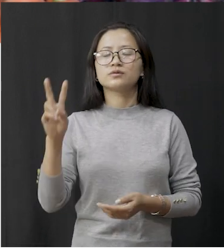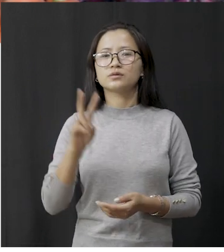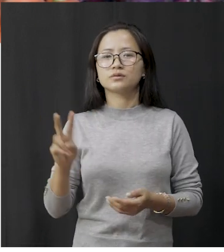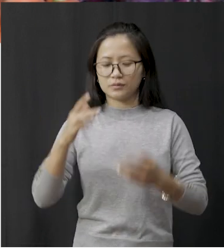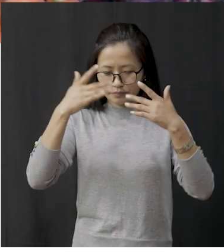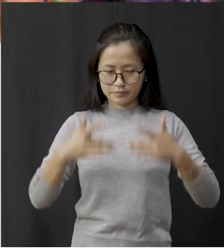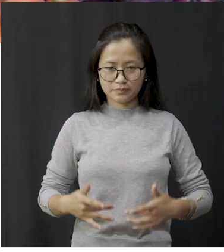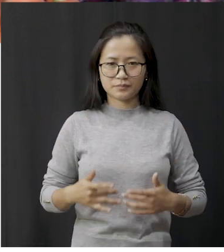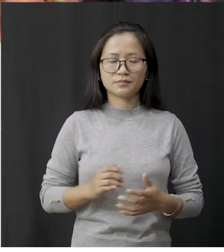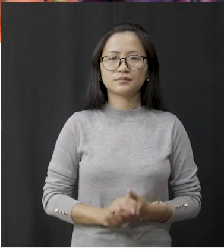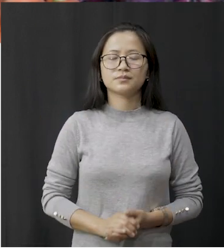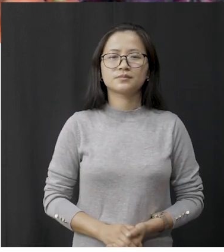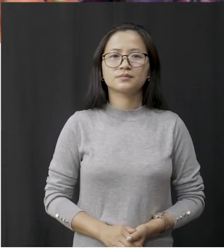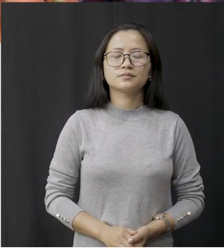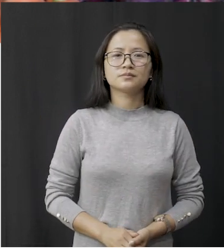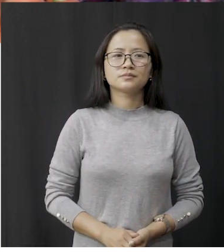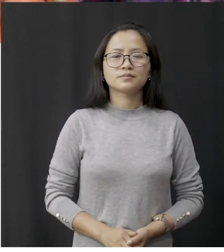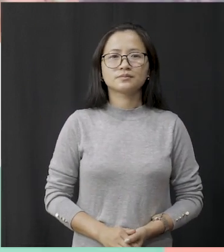our diet.